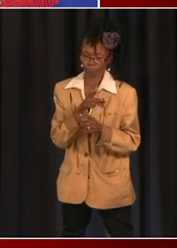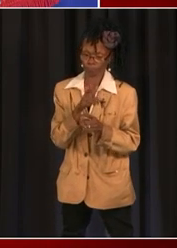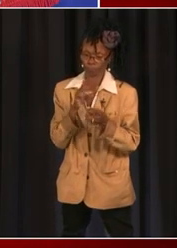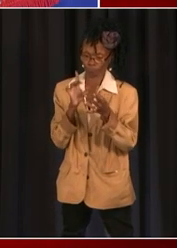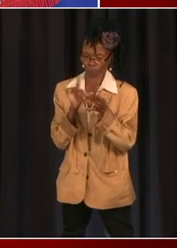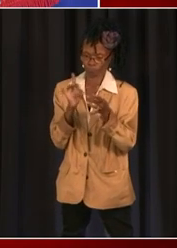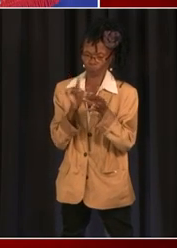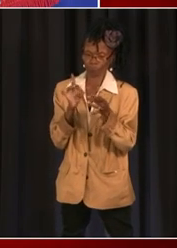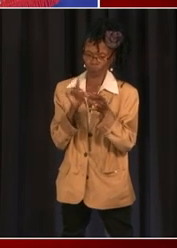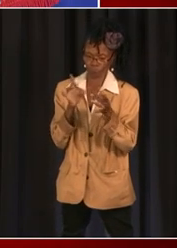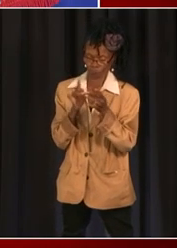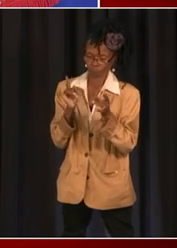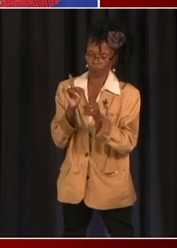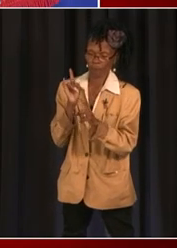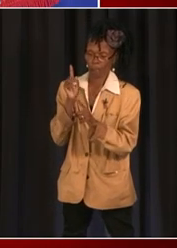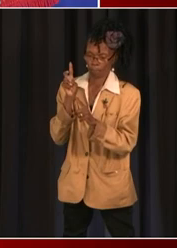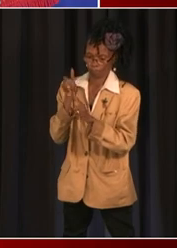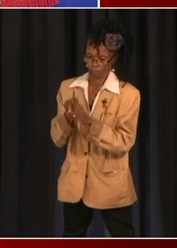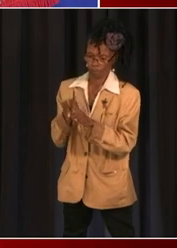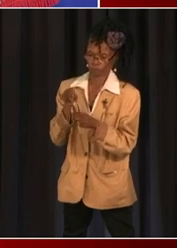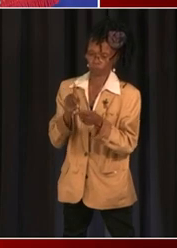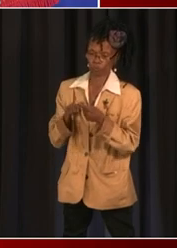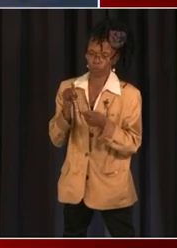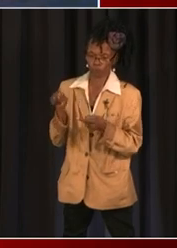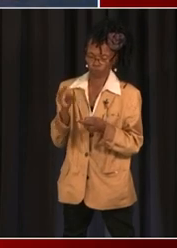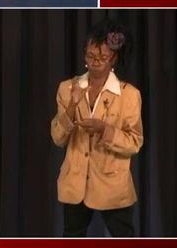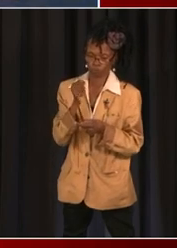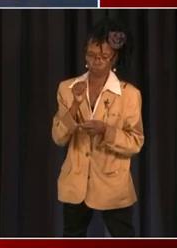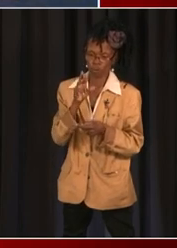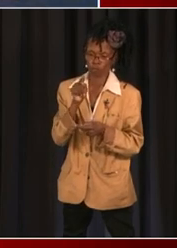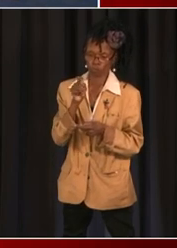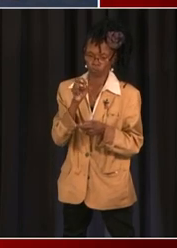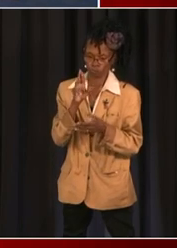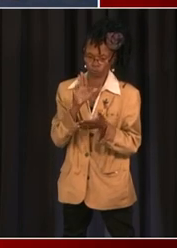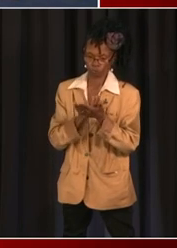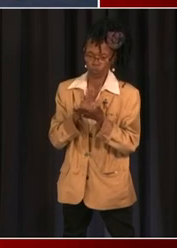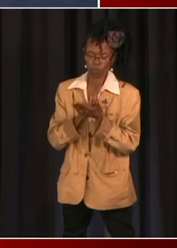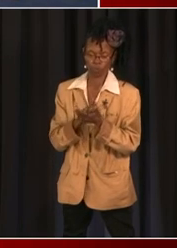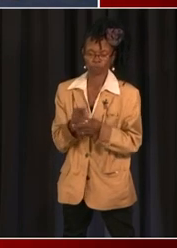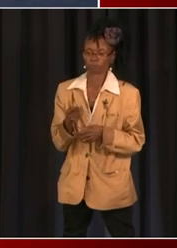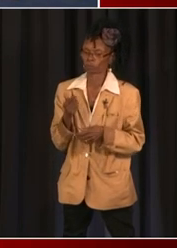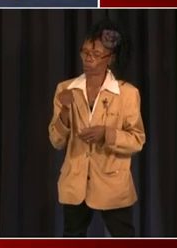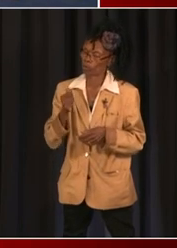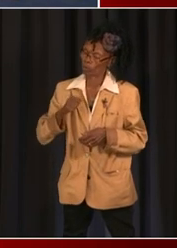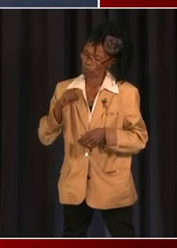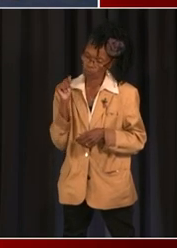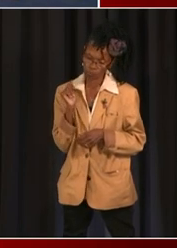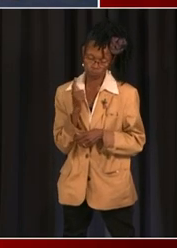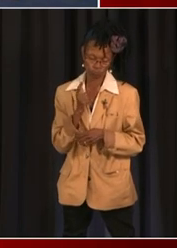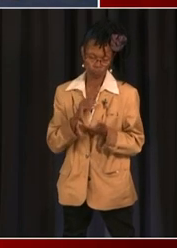charter schools as well. Let me be clear. So all mask in all schools is your first. Social